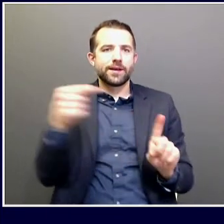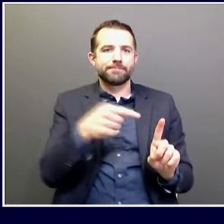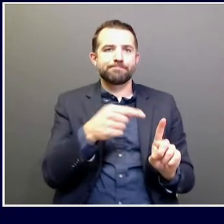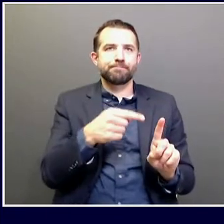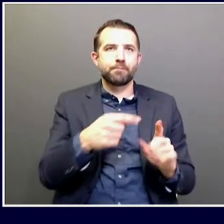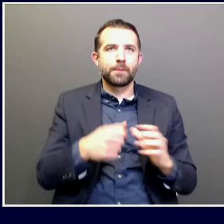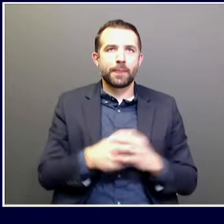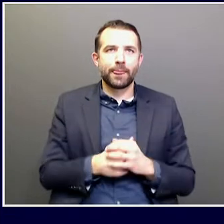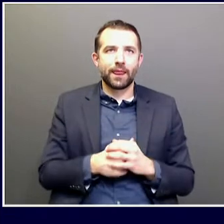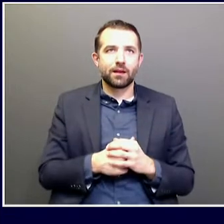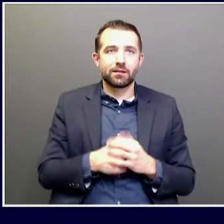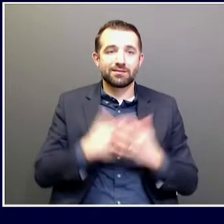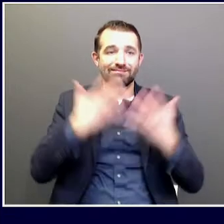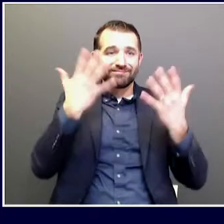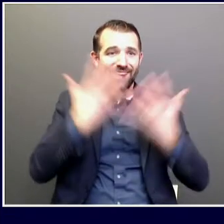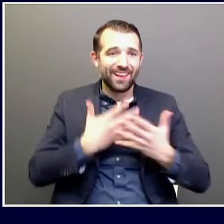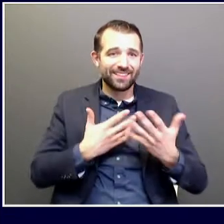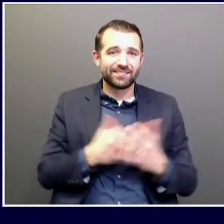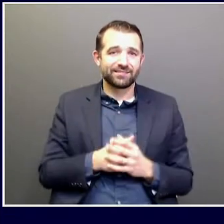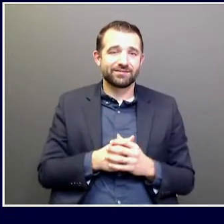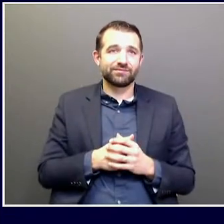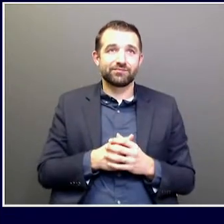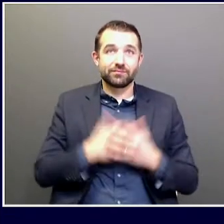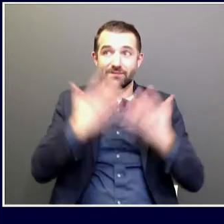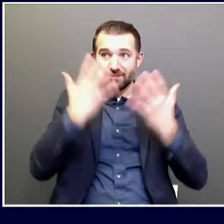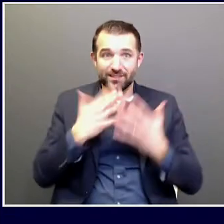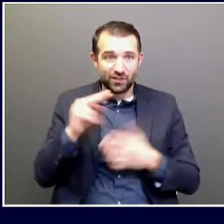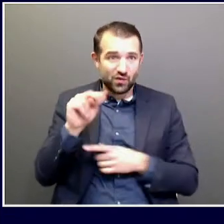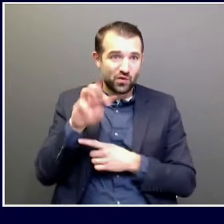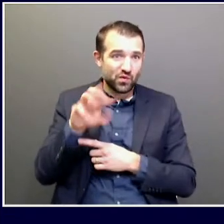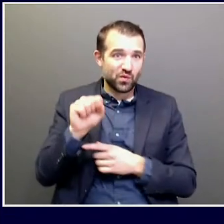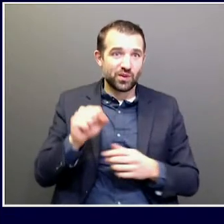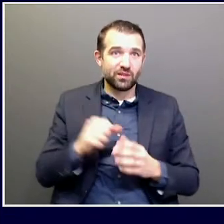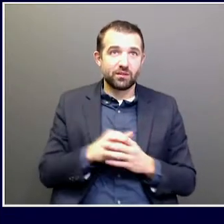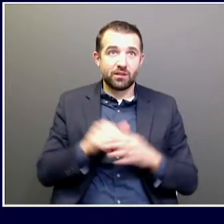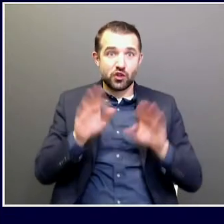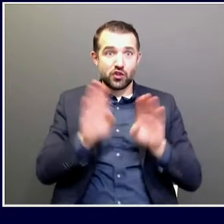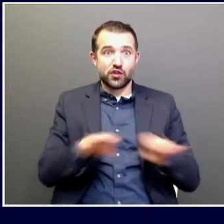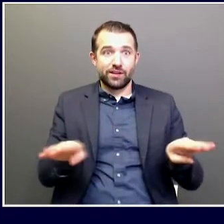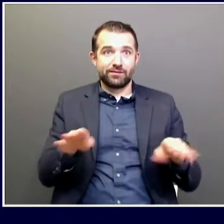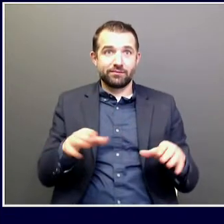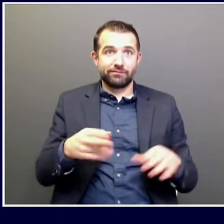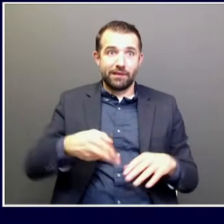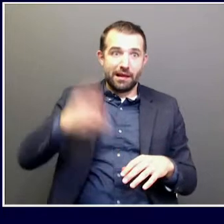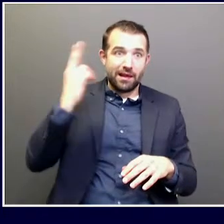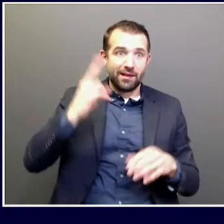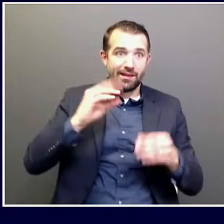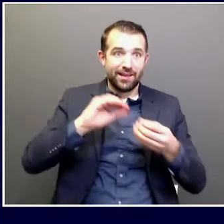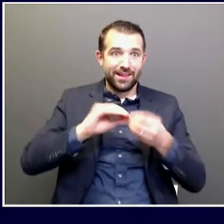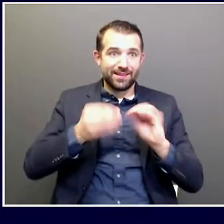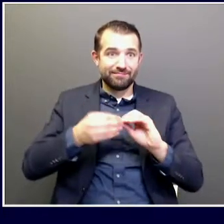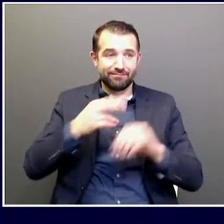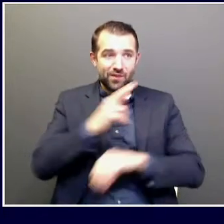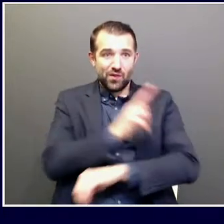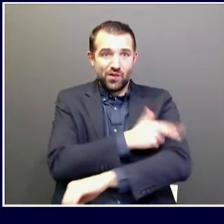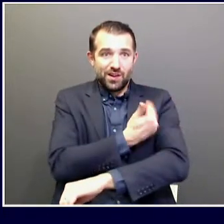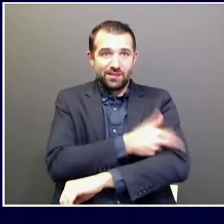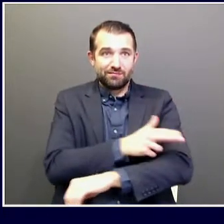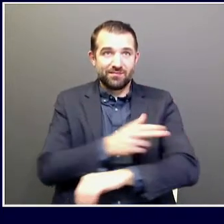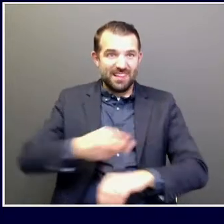Unfortunately, those numbers of children as well as children in the ICU are themselves both high points for